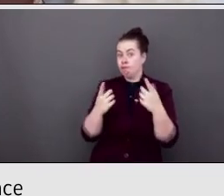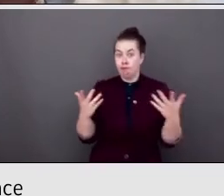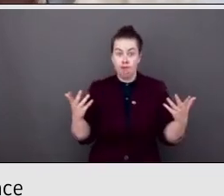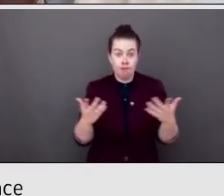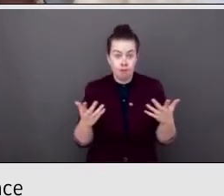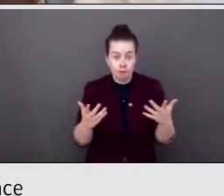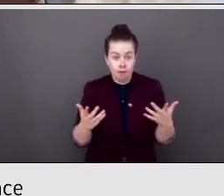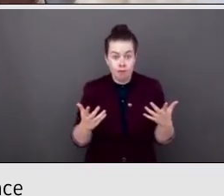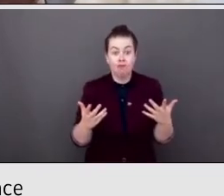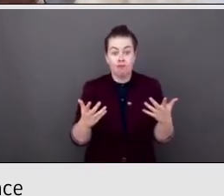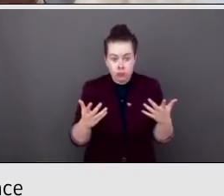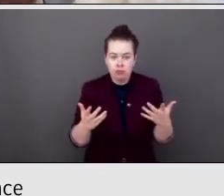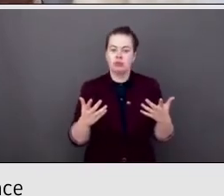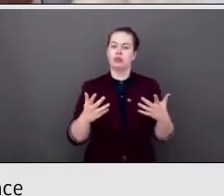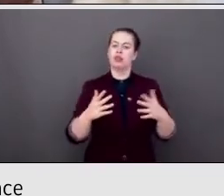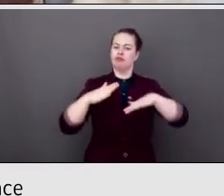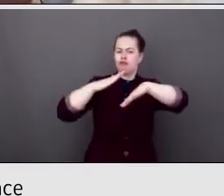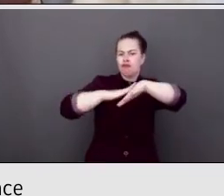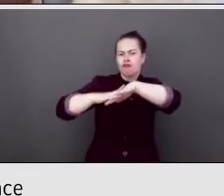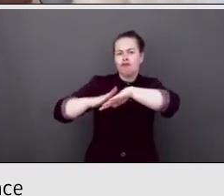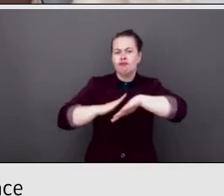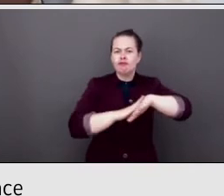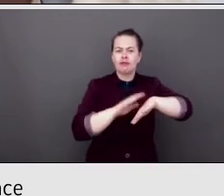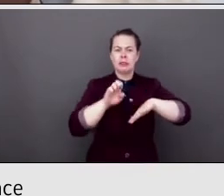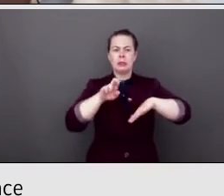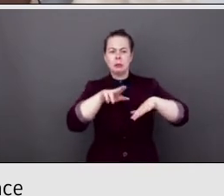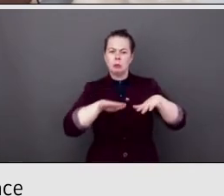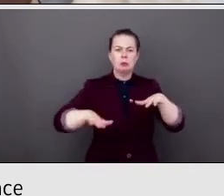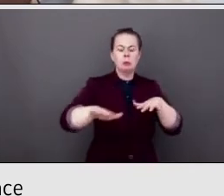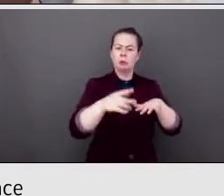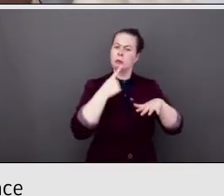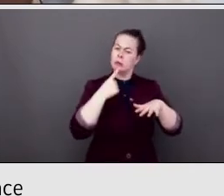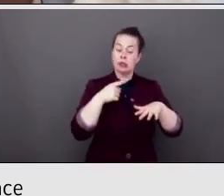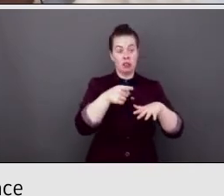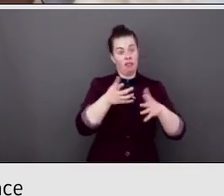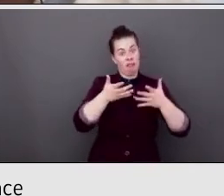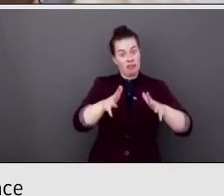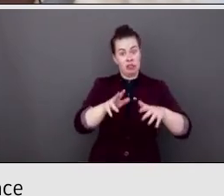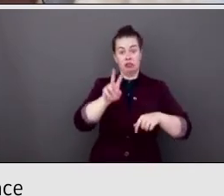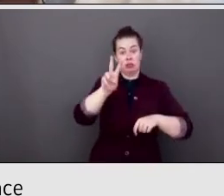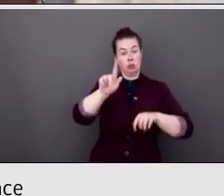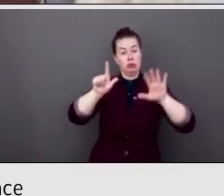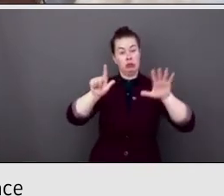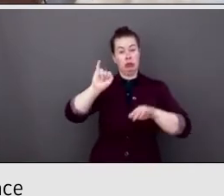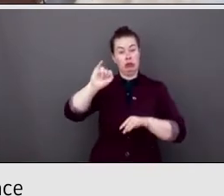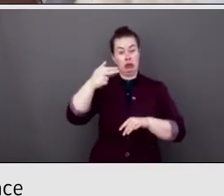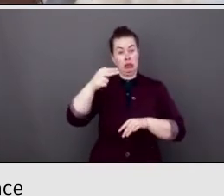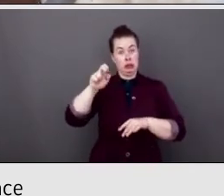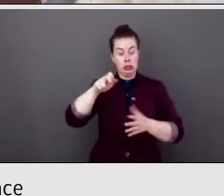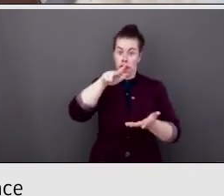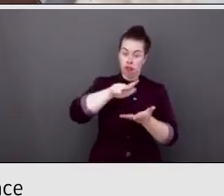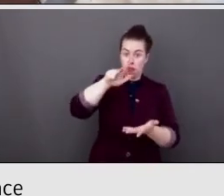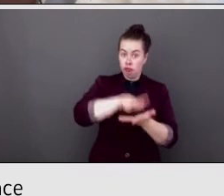exchange format that will move and add to the patient summaries and e-prescriptions that already have been implemented based on the